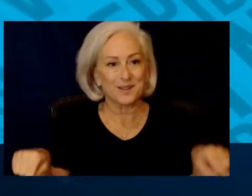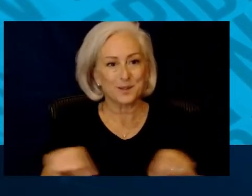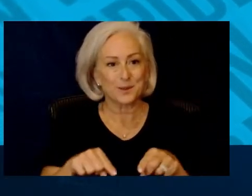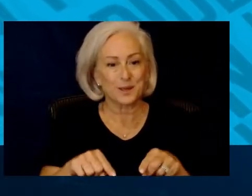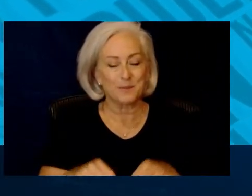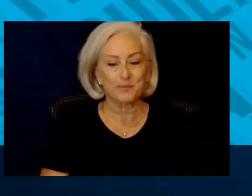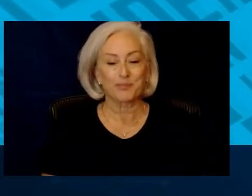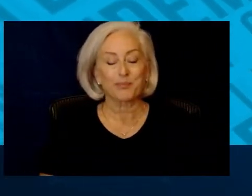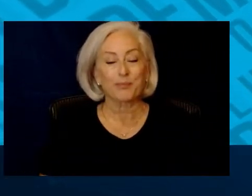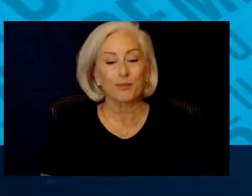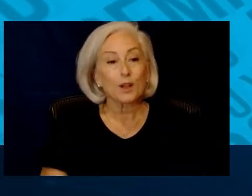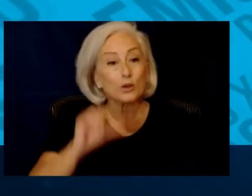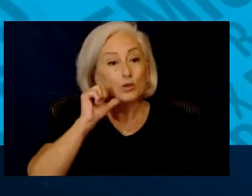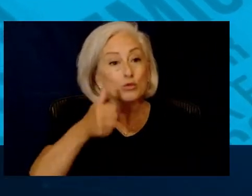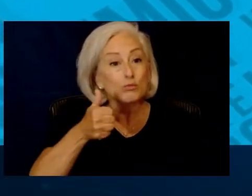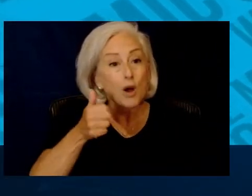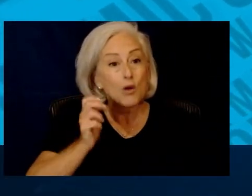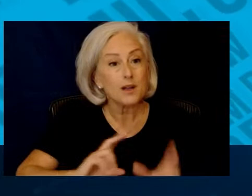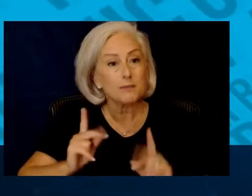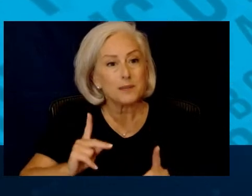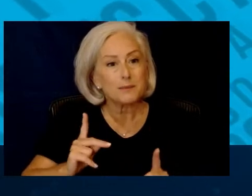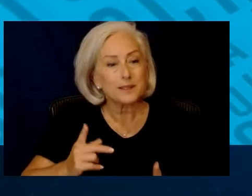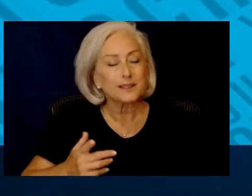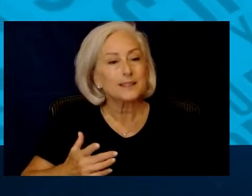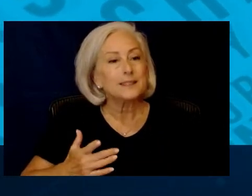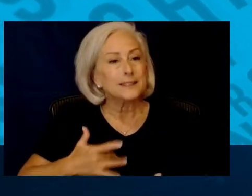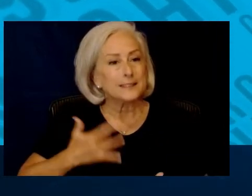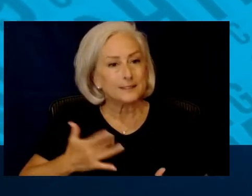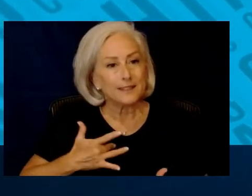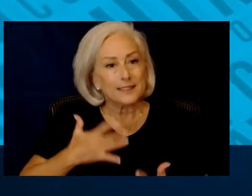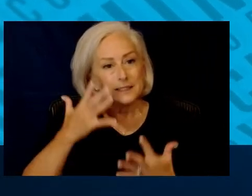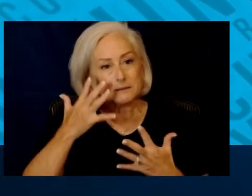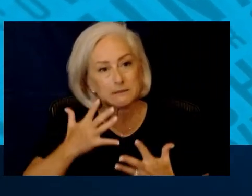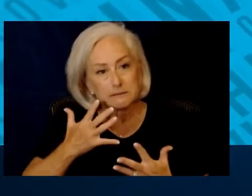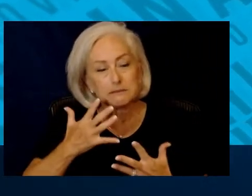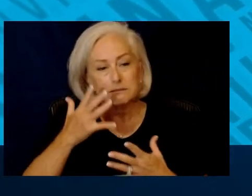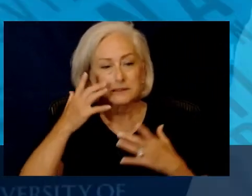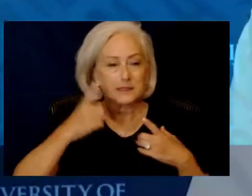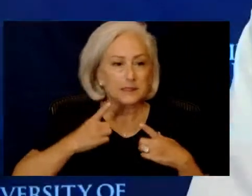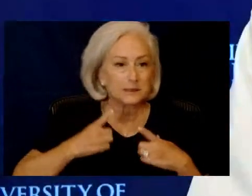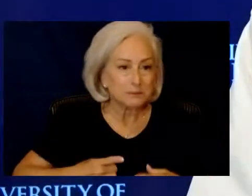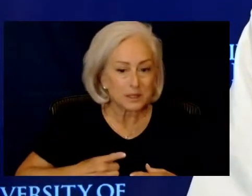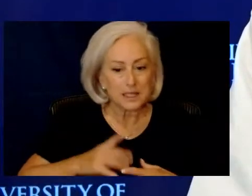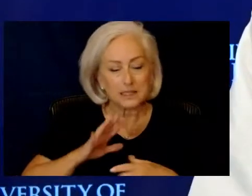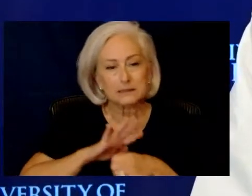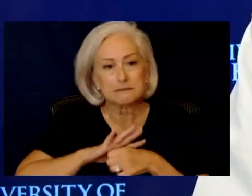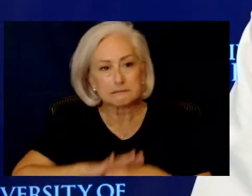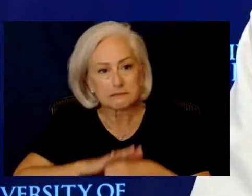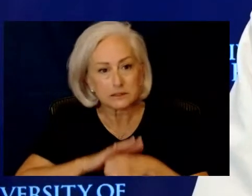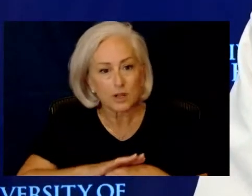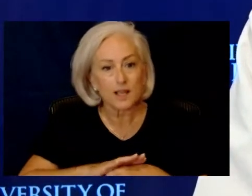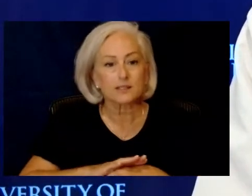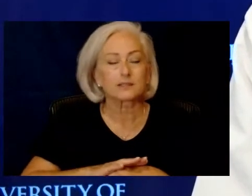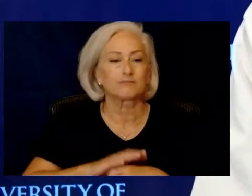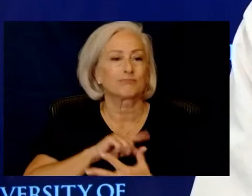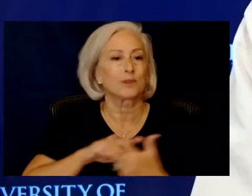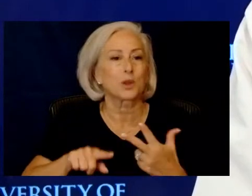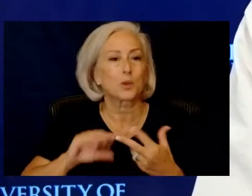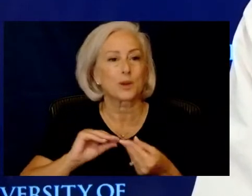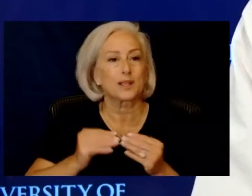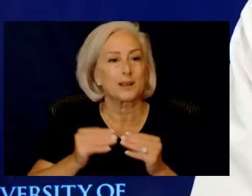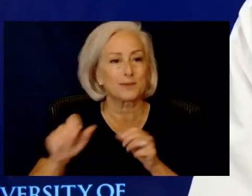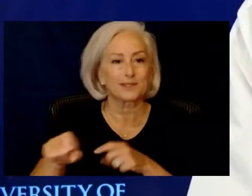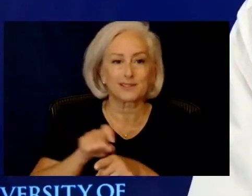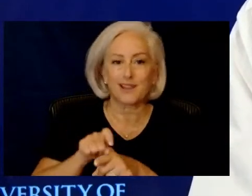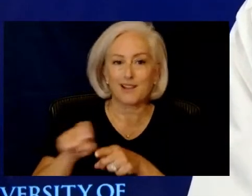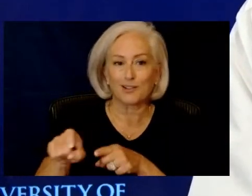distress will be able to dial just 3 numbers to reach the National Suicide Prevention Lifeline. Joining us now to talk about the impact this